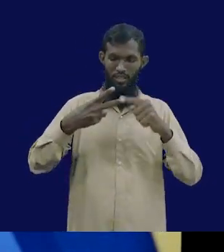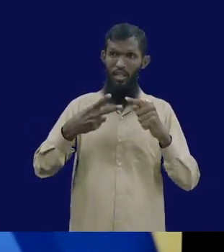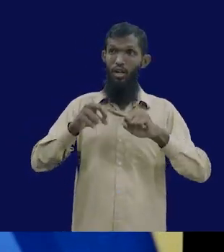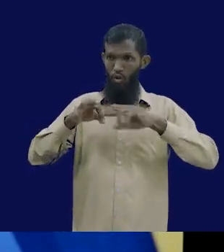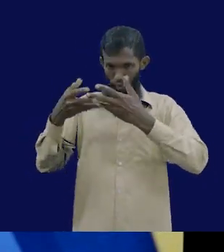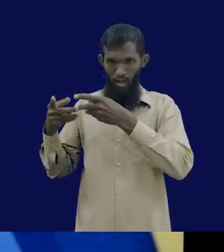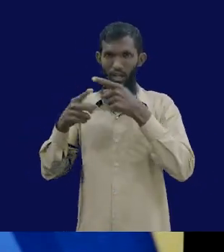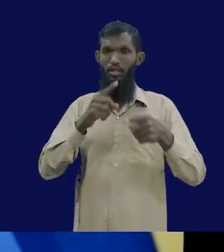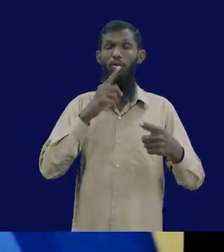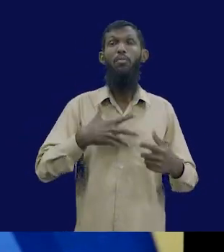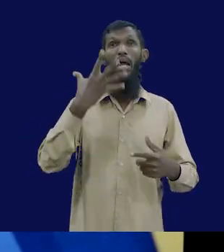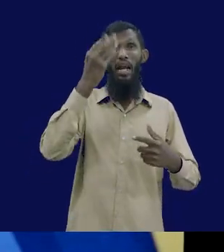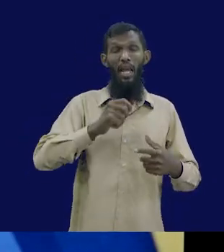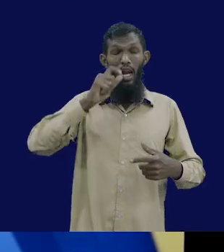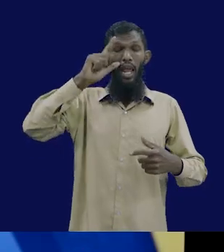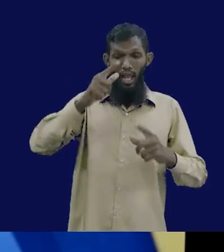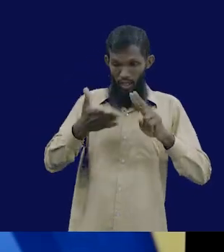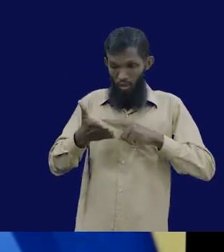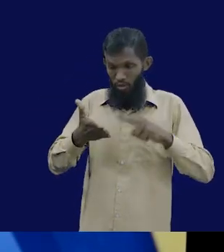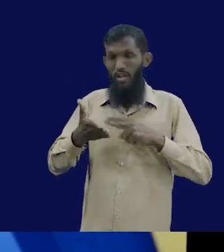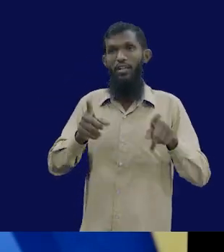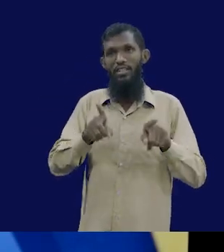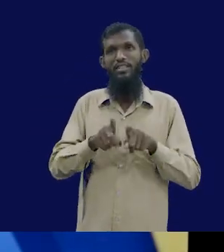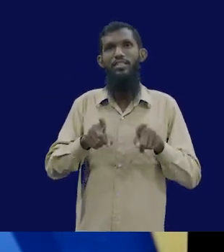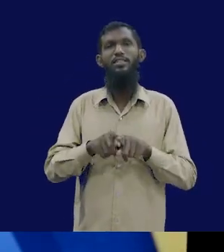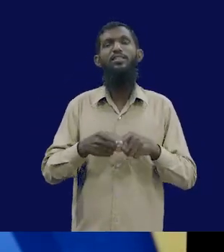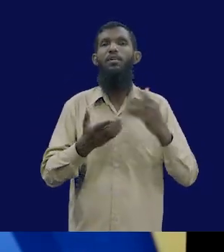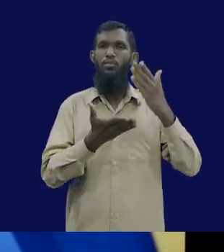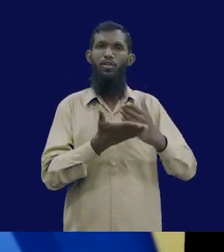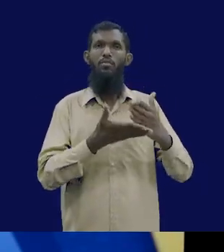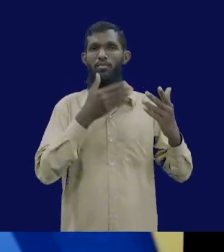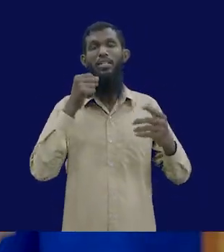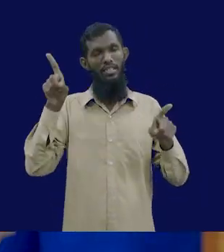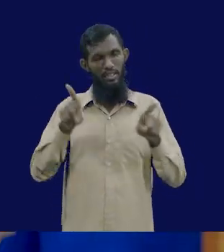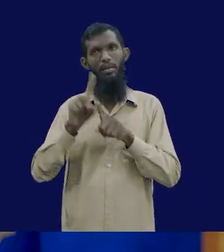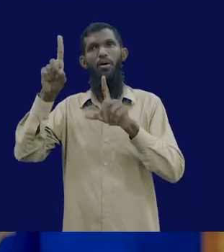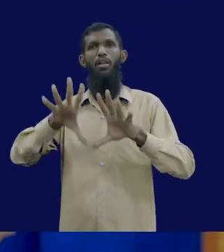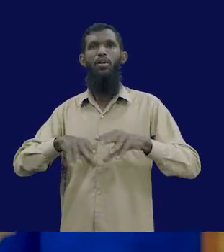him. Then their intercessions are accepted.